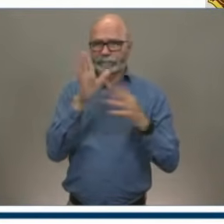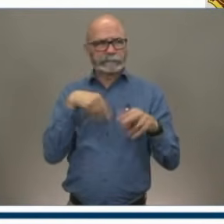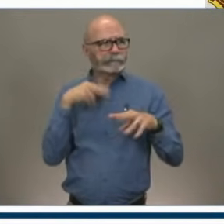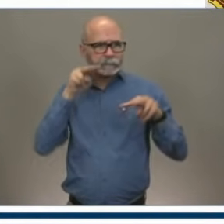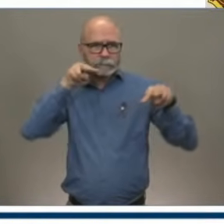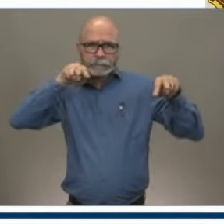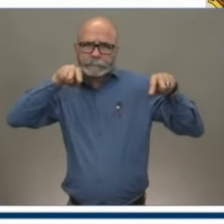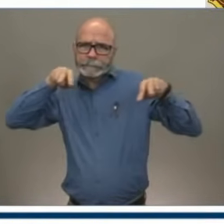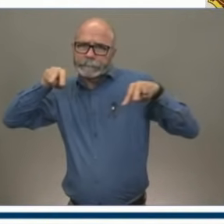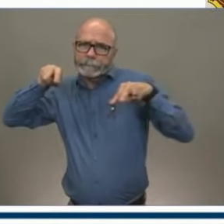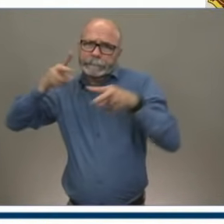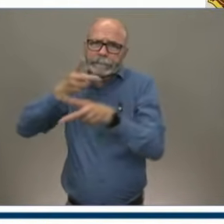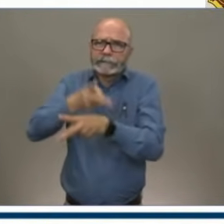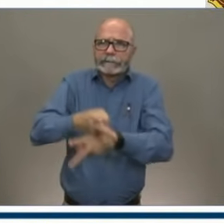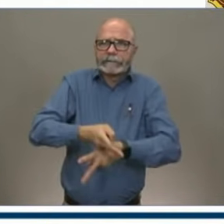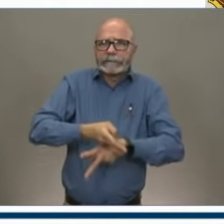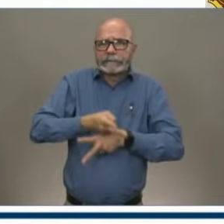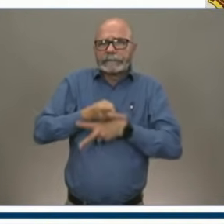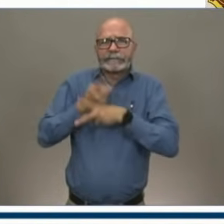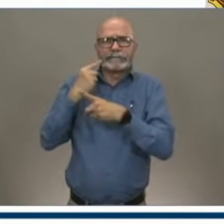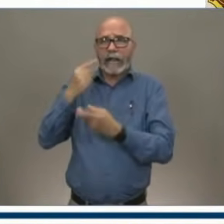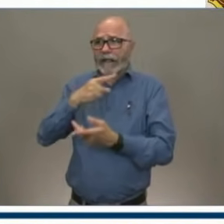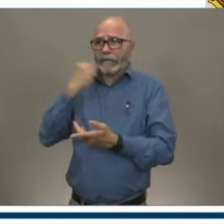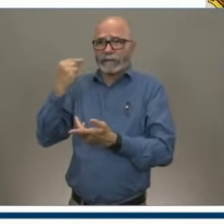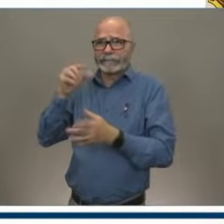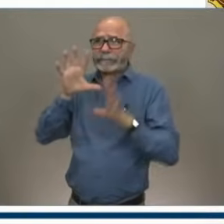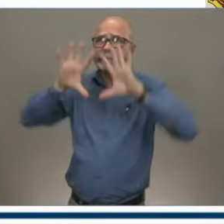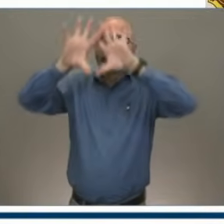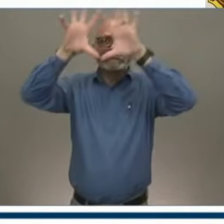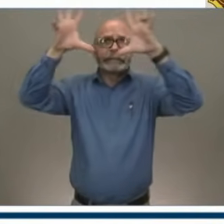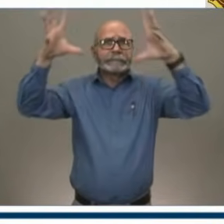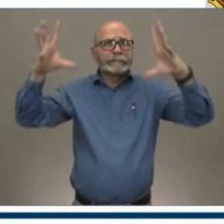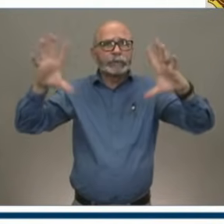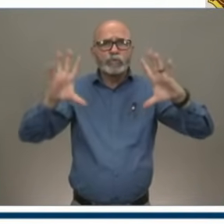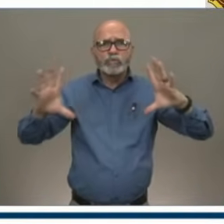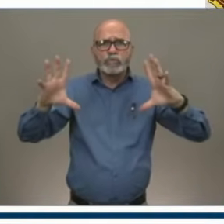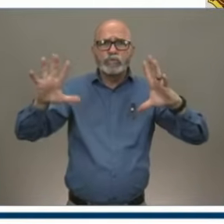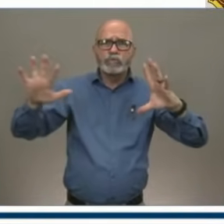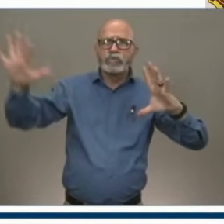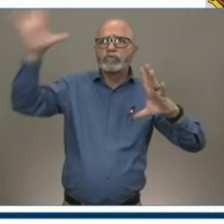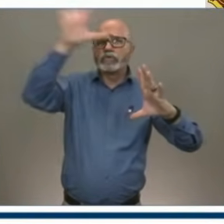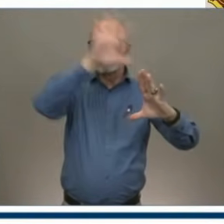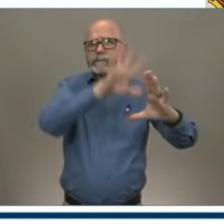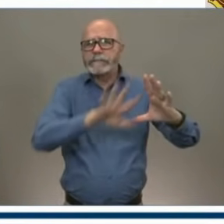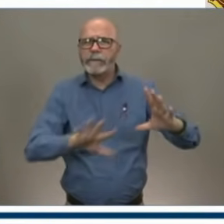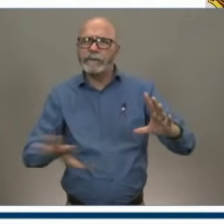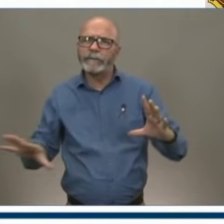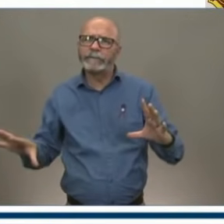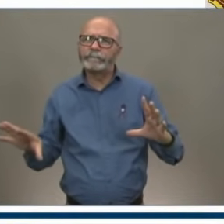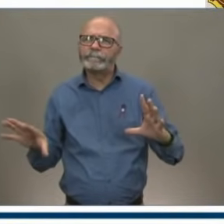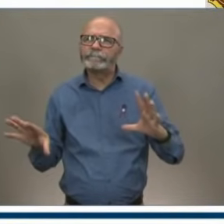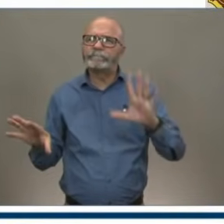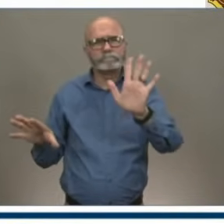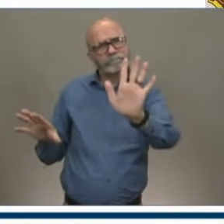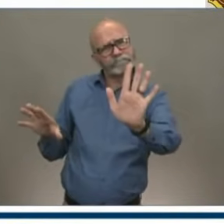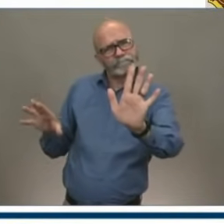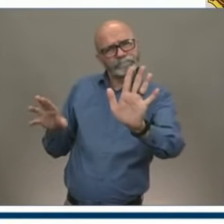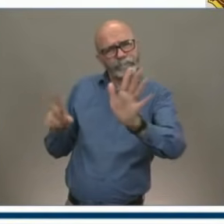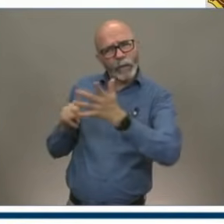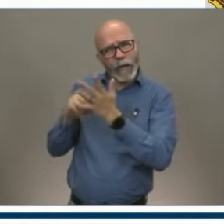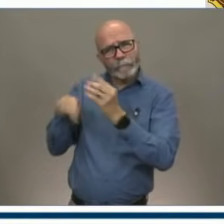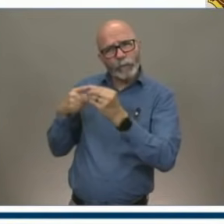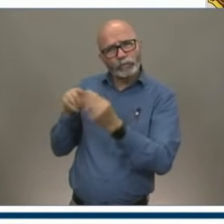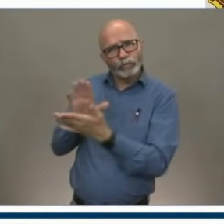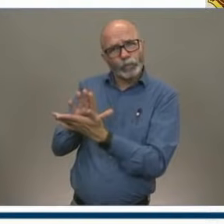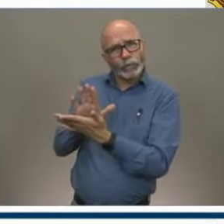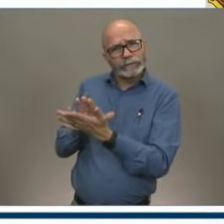approach to Halifax. I'm wondering why you wouldn't do that with schools, given that, yes, there haven't been a large number, but they have crept